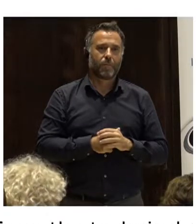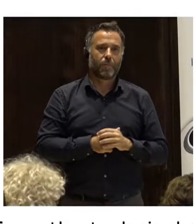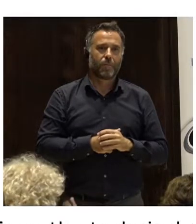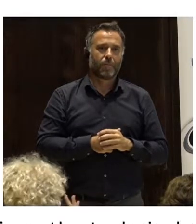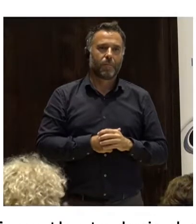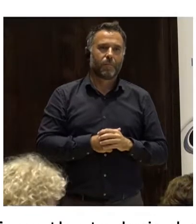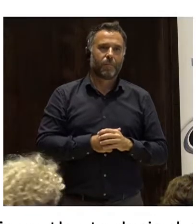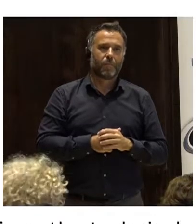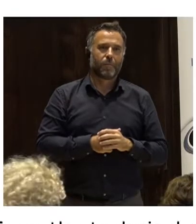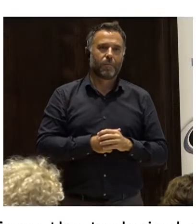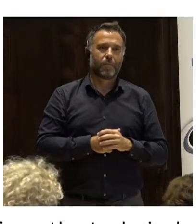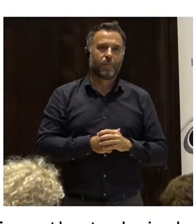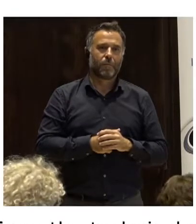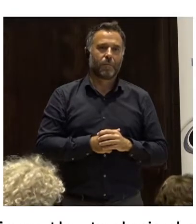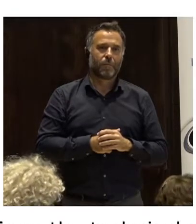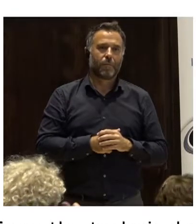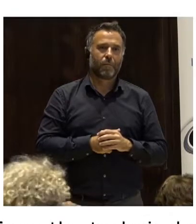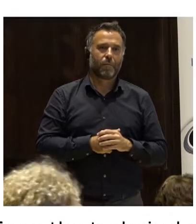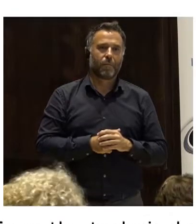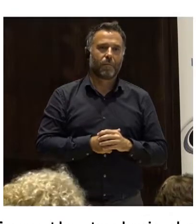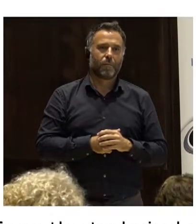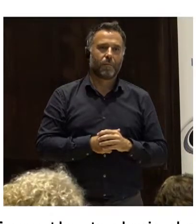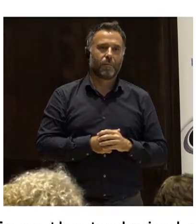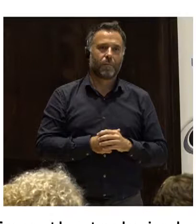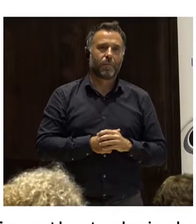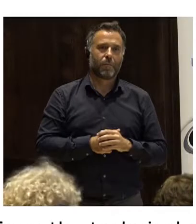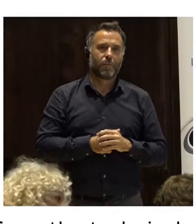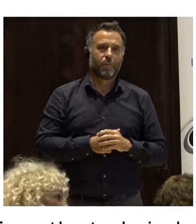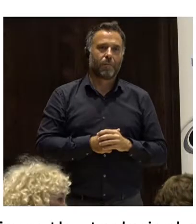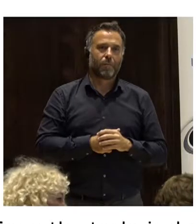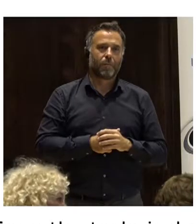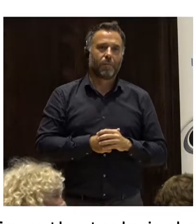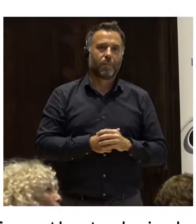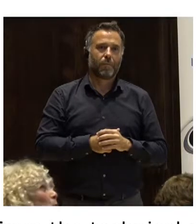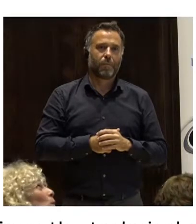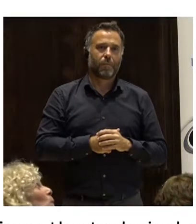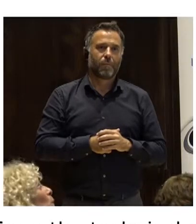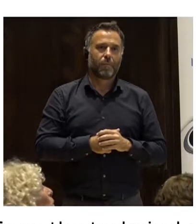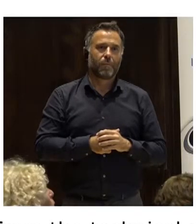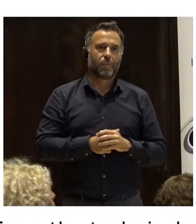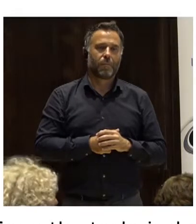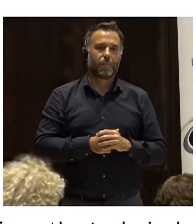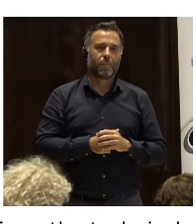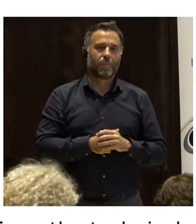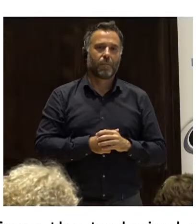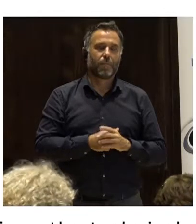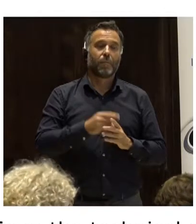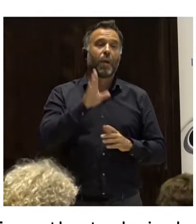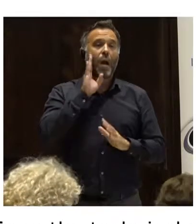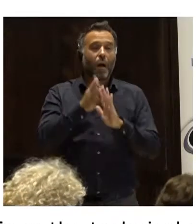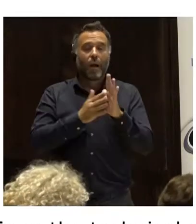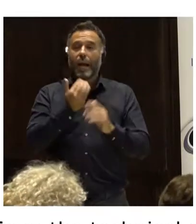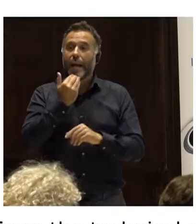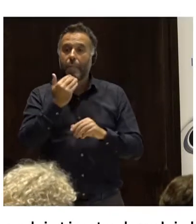But it was a way of trying to provide some support, some solution for